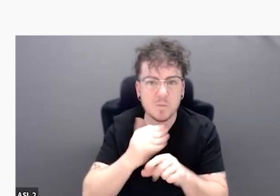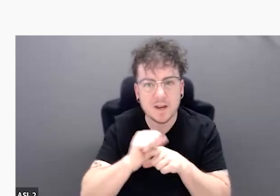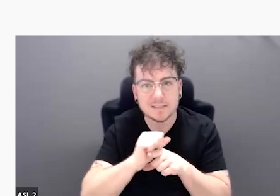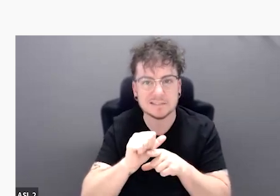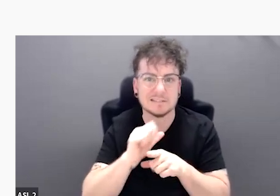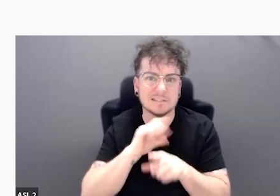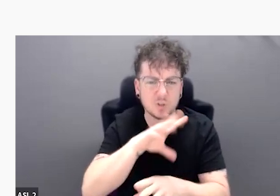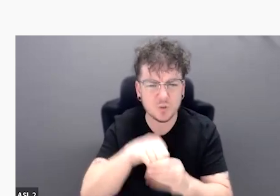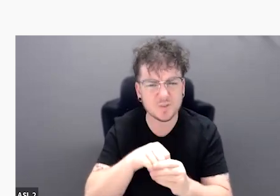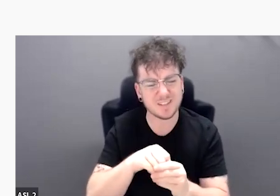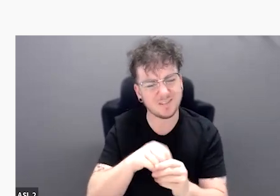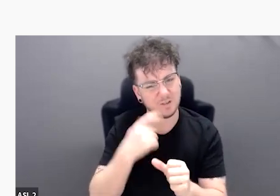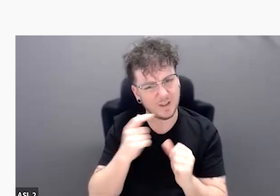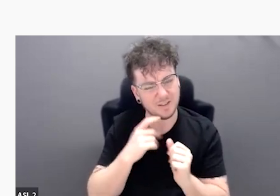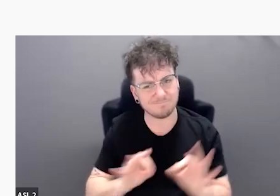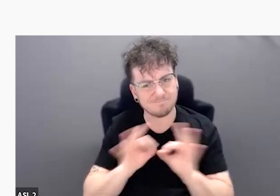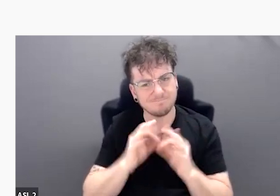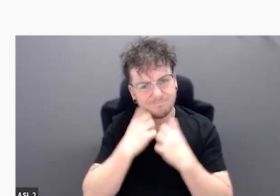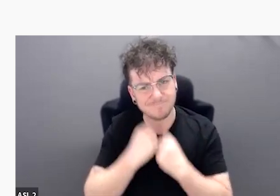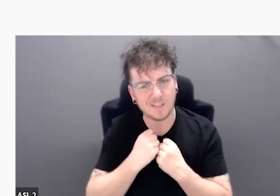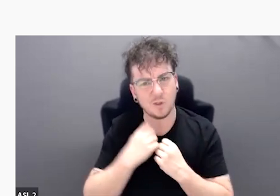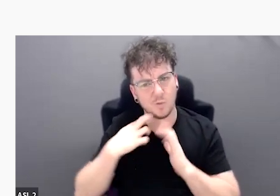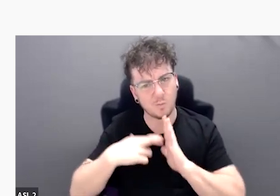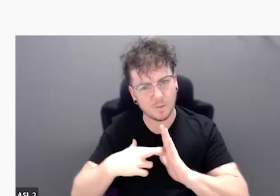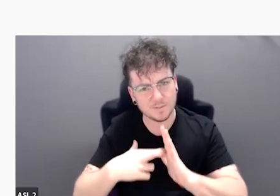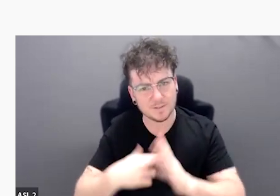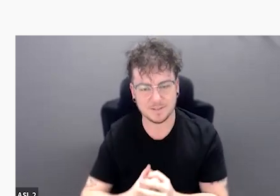meaningful representation. Next slide.